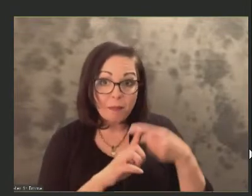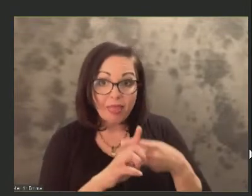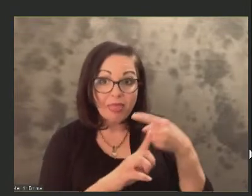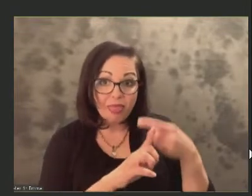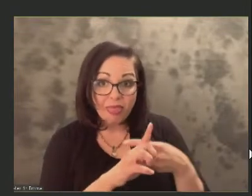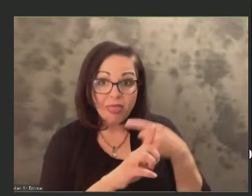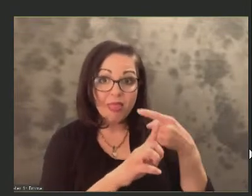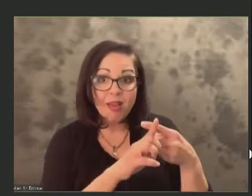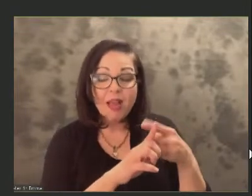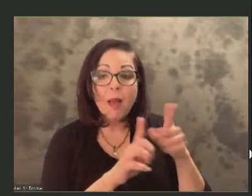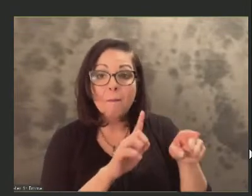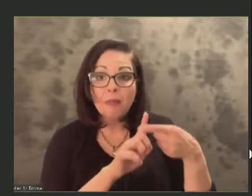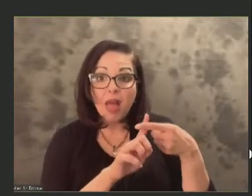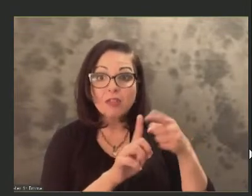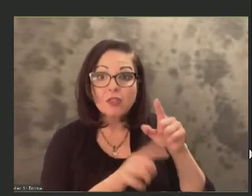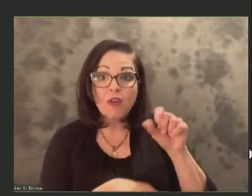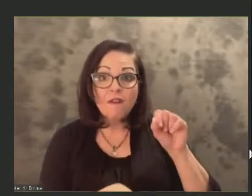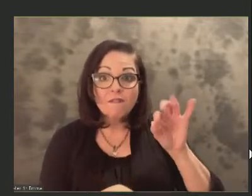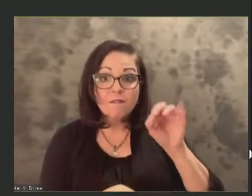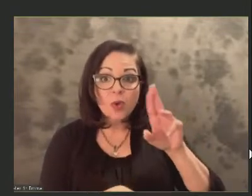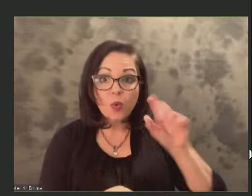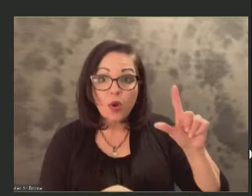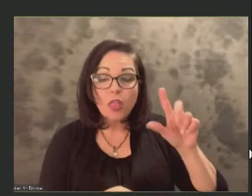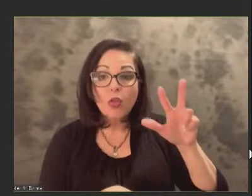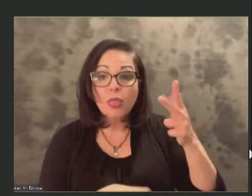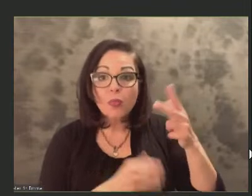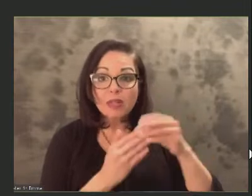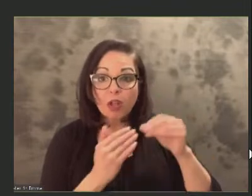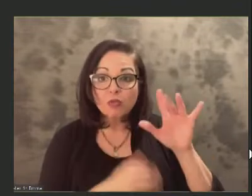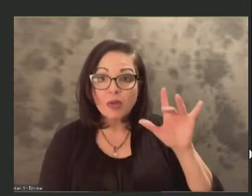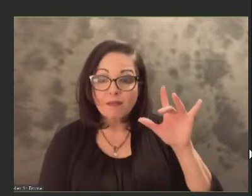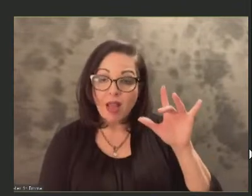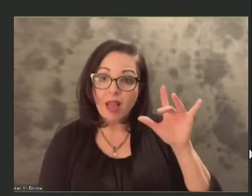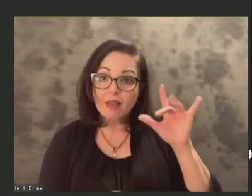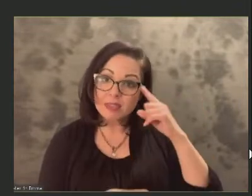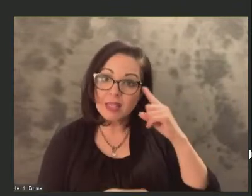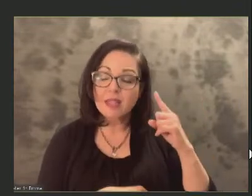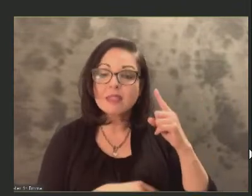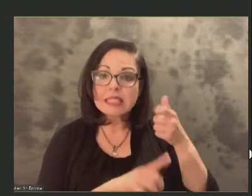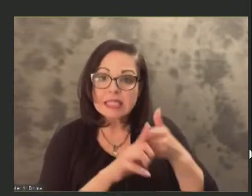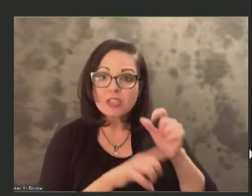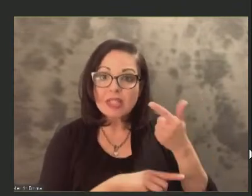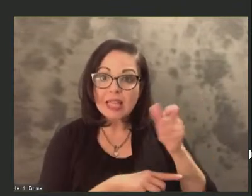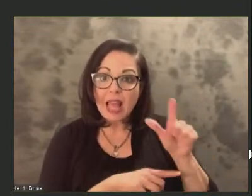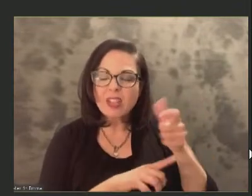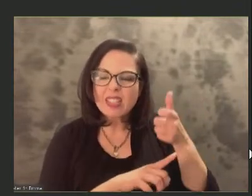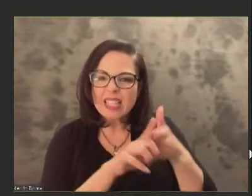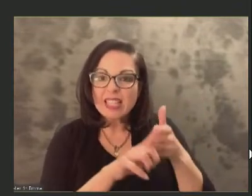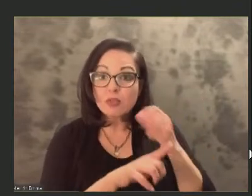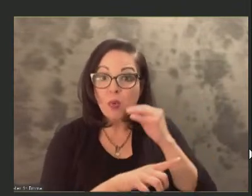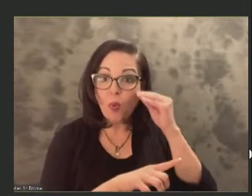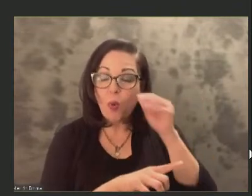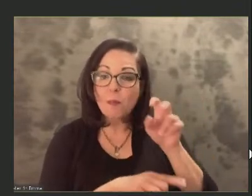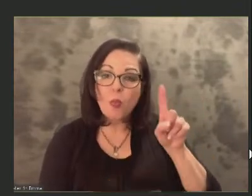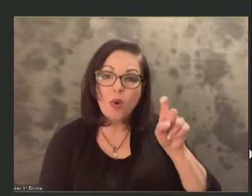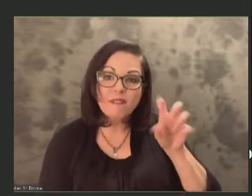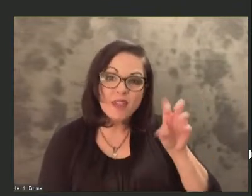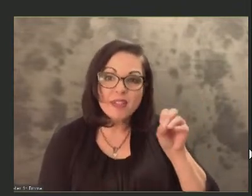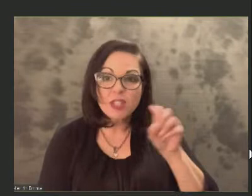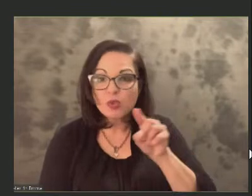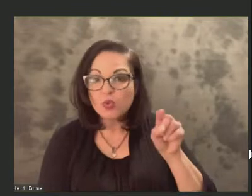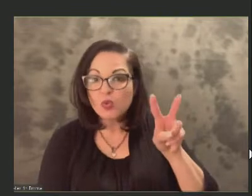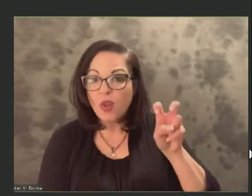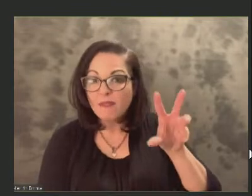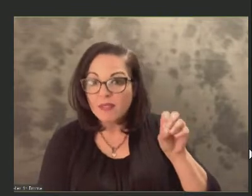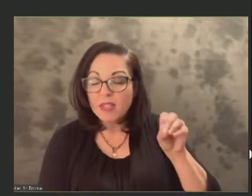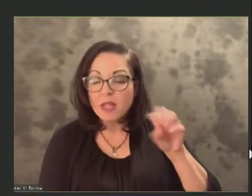then fuel oil costs about $3.25 per gallon, and each home would use about 150 to 200 gallons, making that about